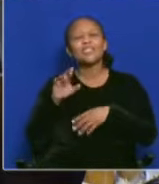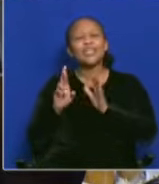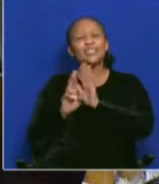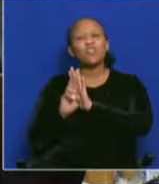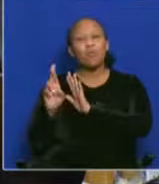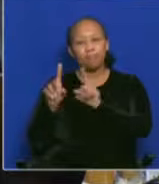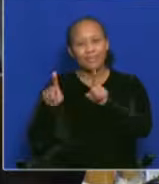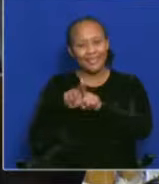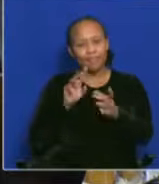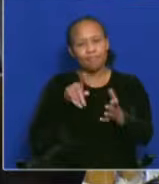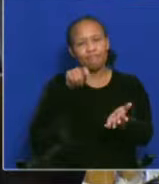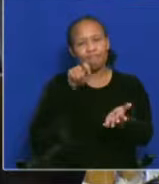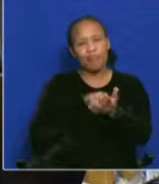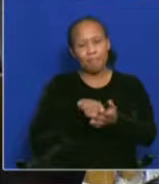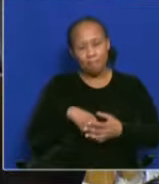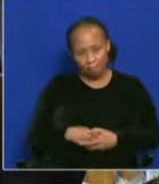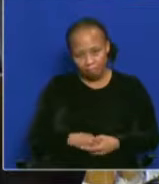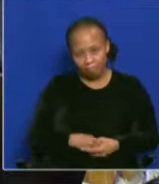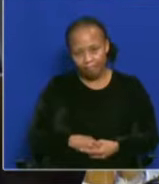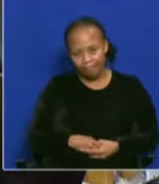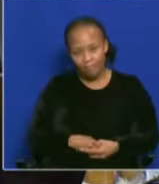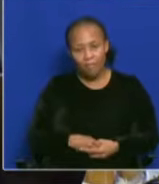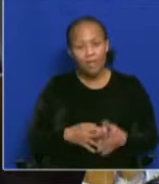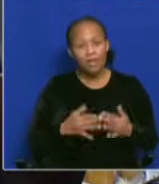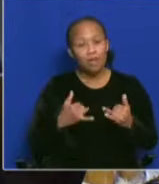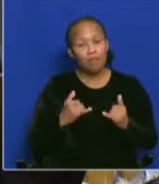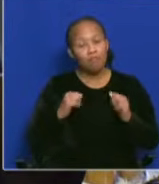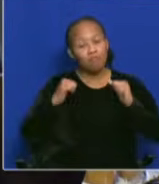And that agreement is,